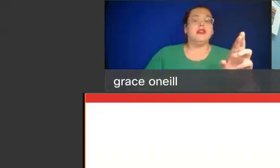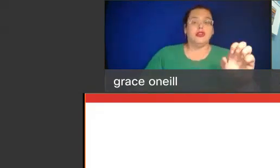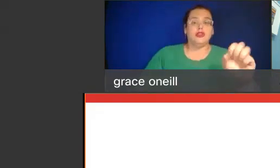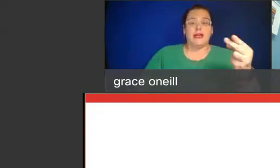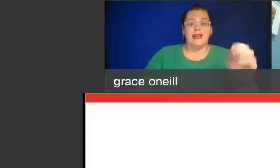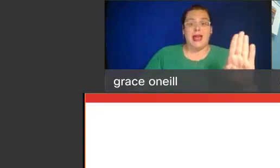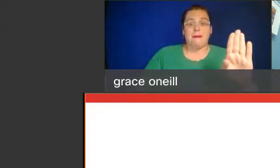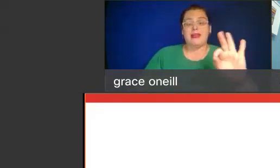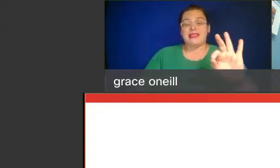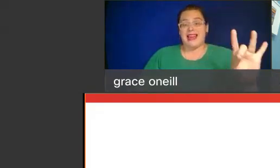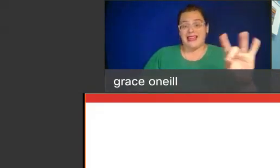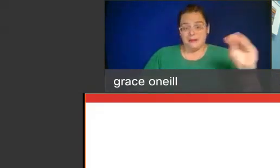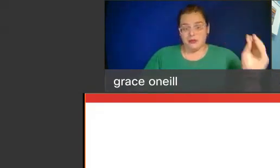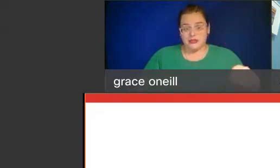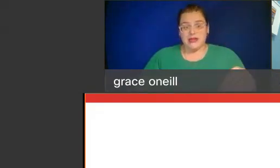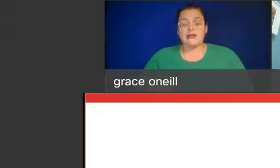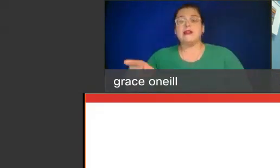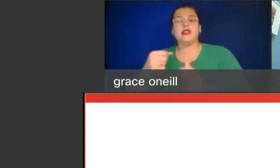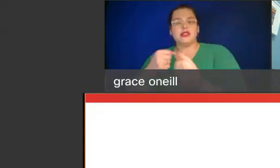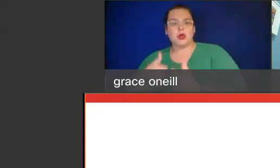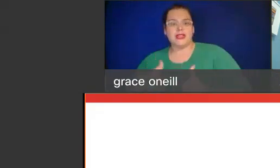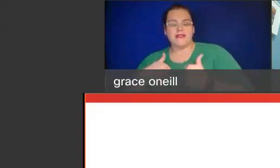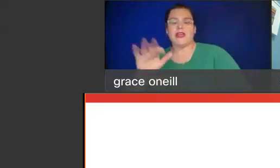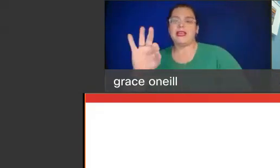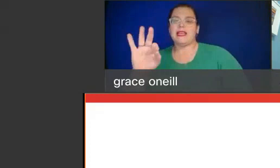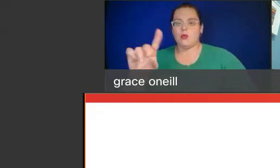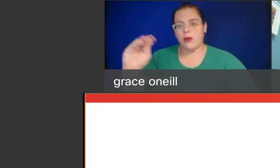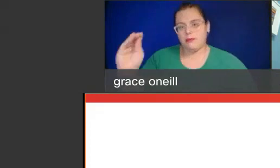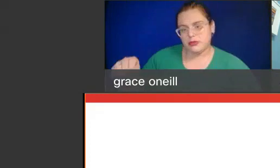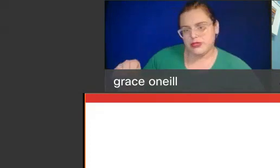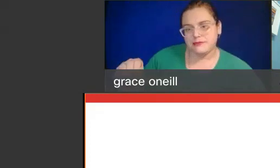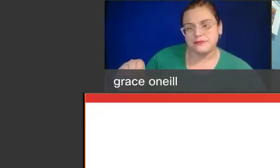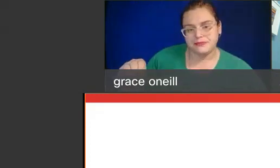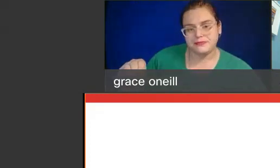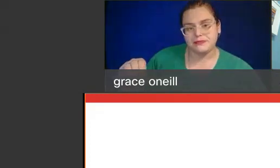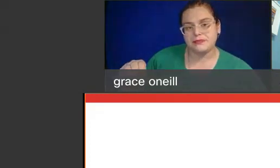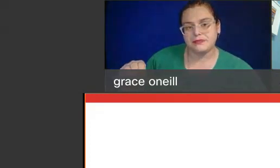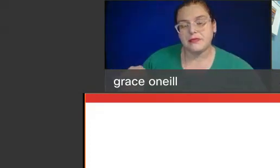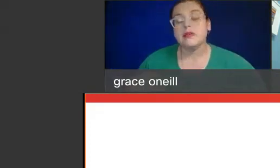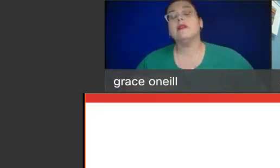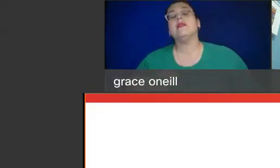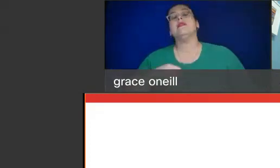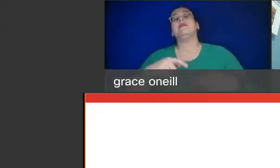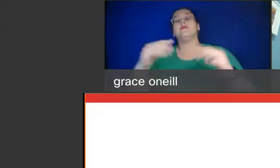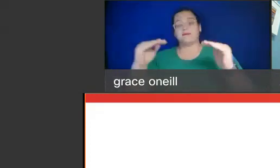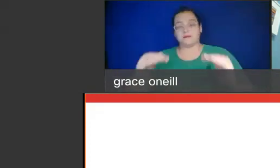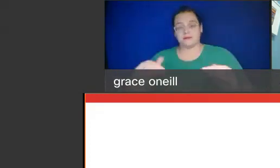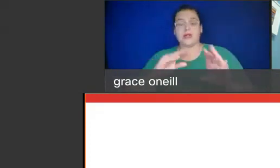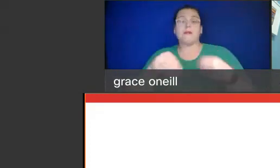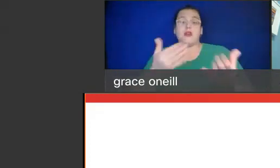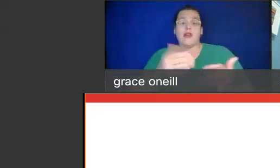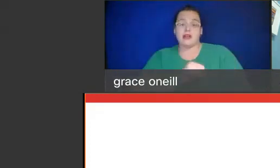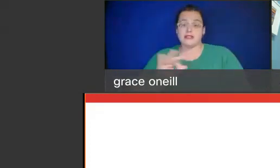at 98%, and supported living is at 91%. Among our provider staff, vaccination rates are